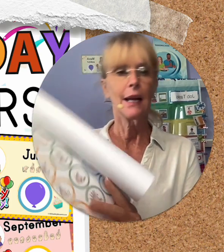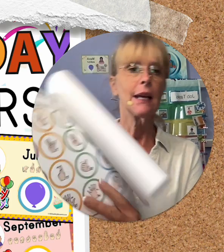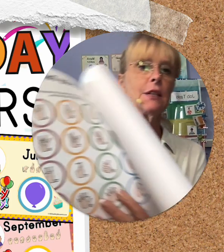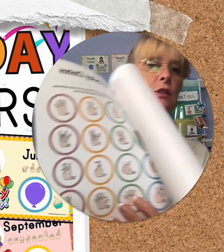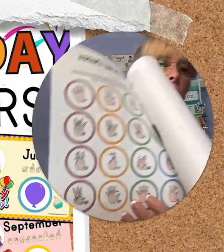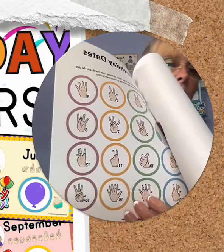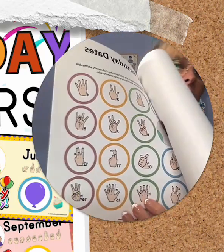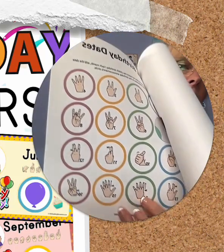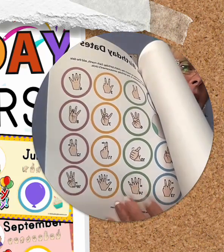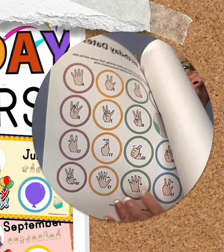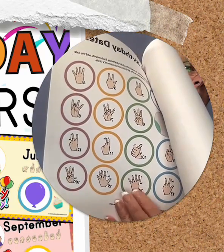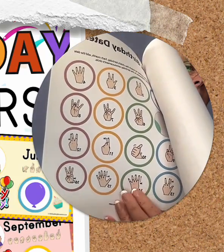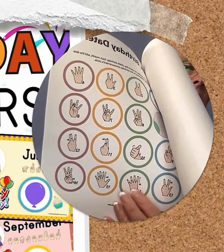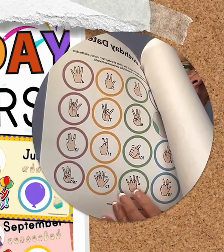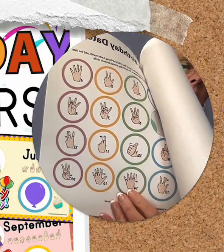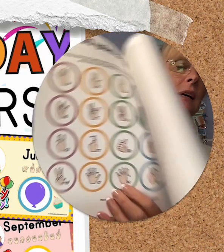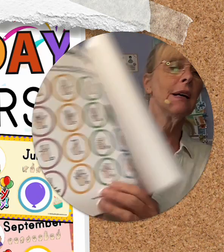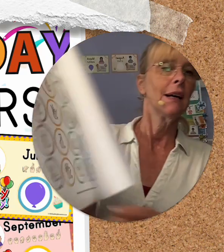again, do